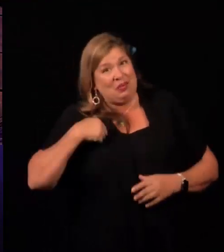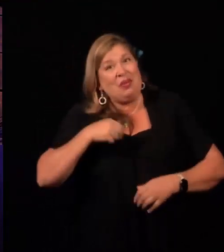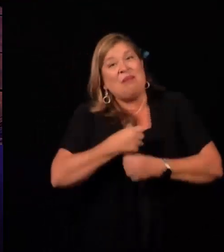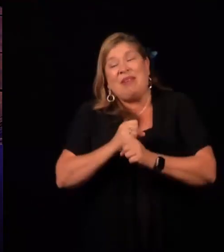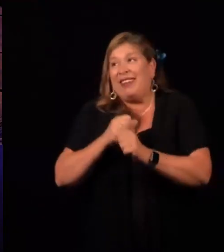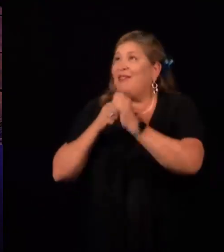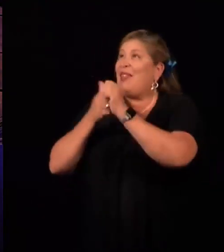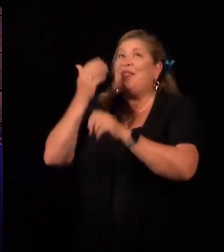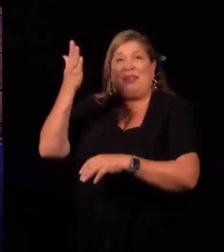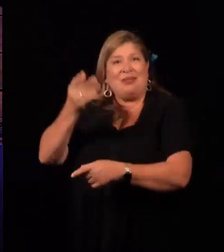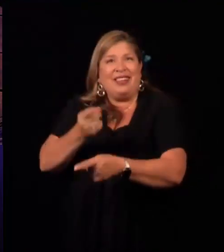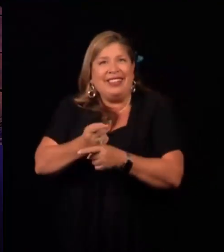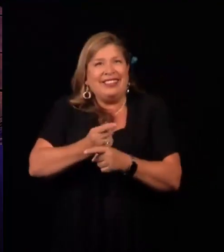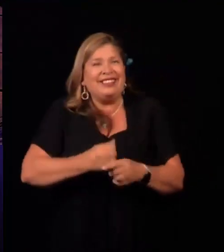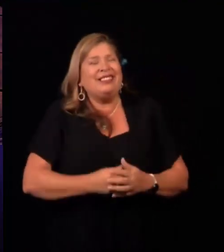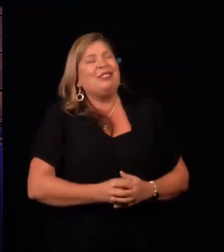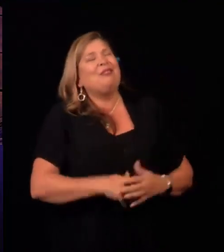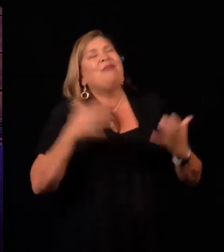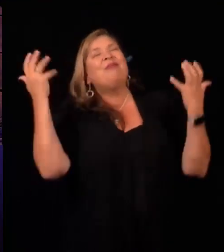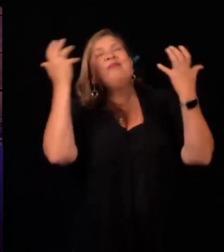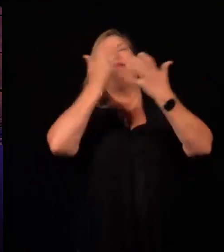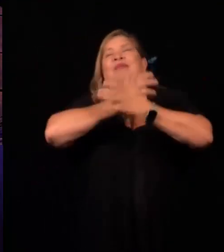image. Sing it out. And